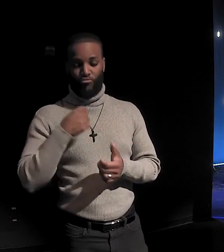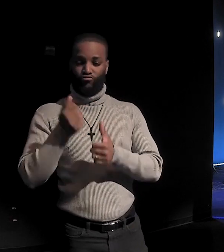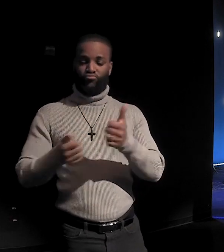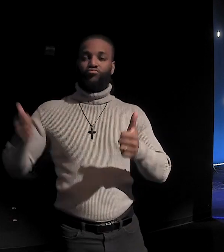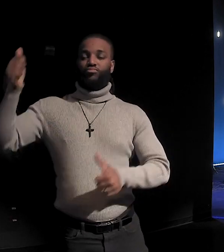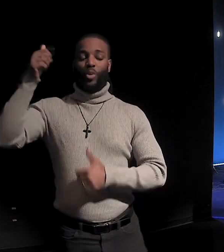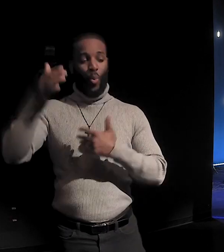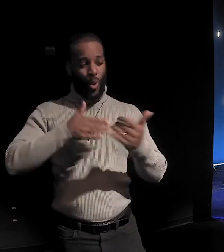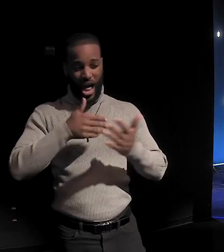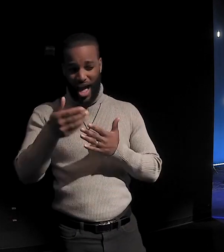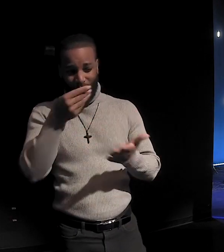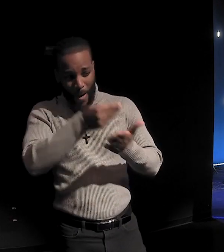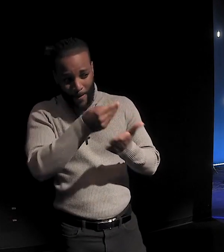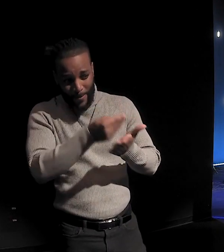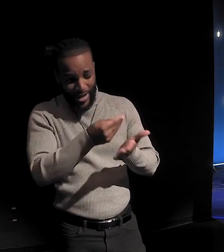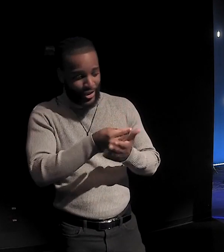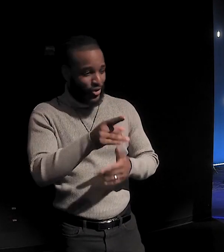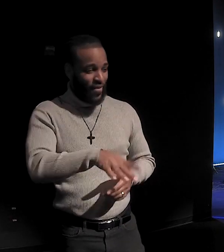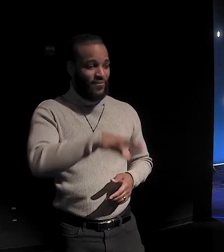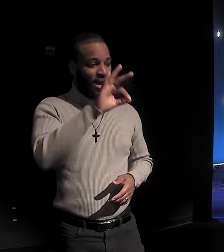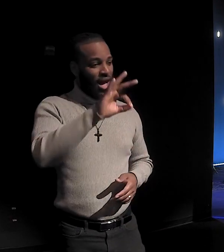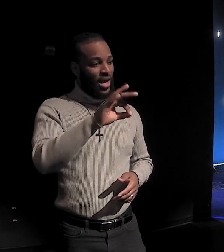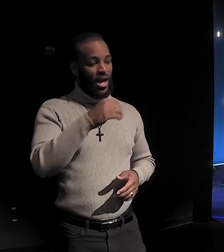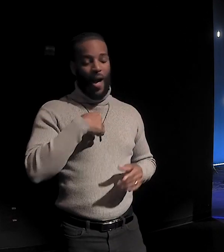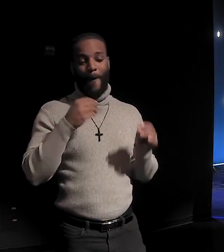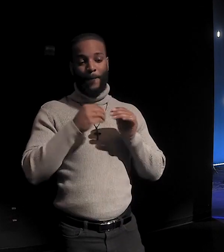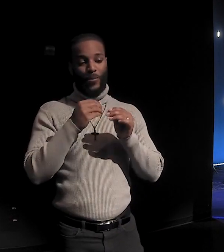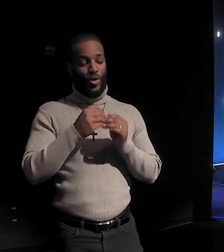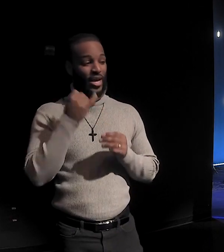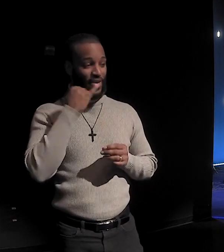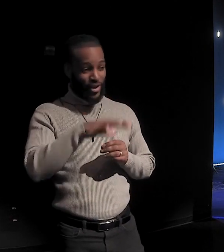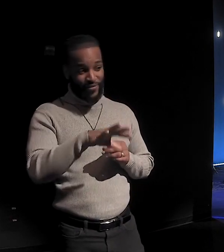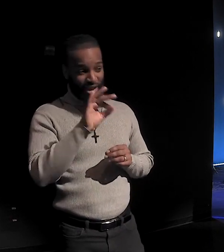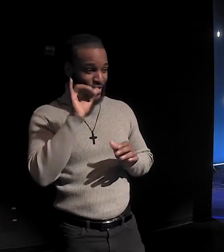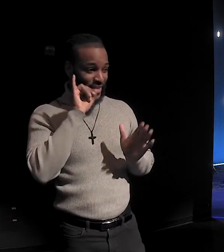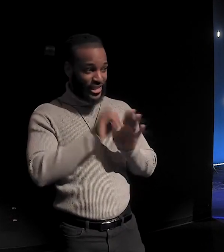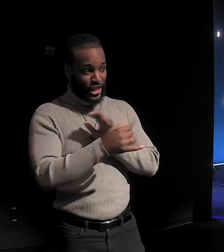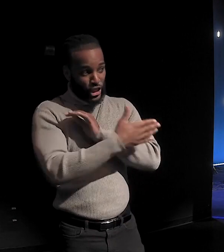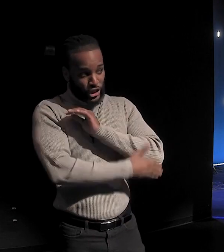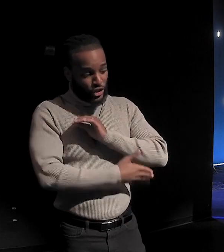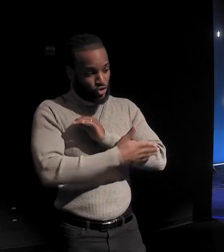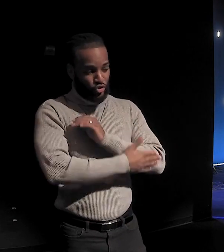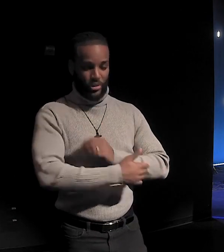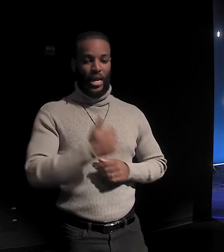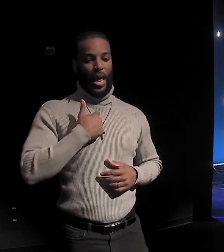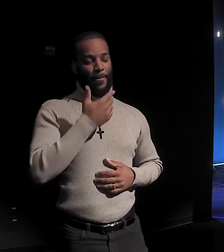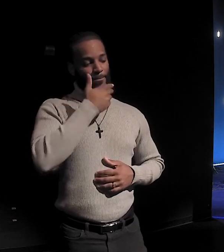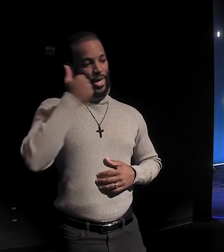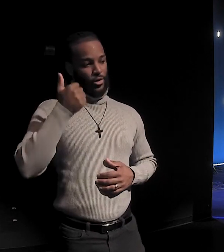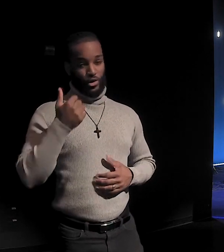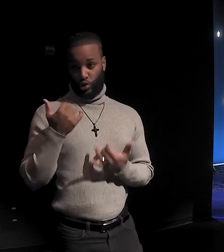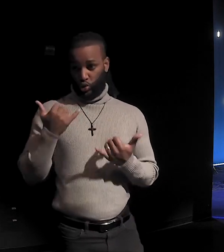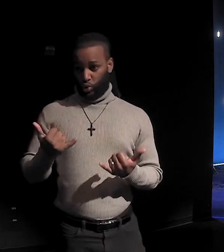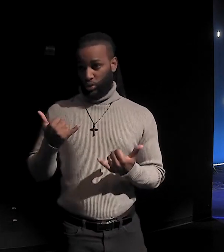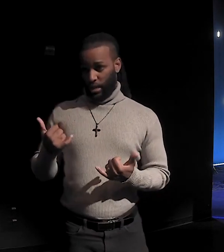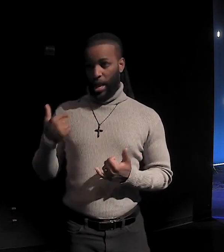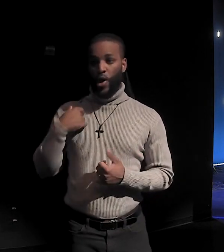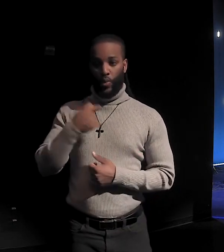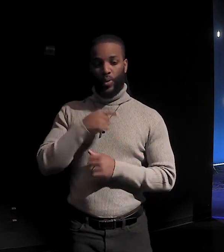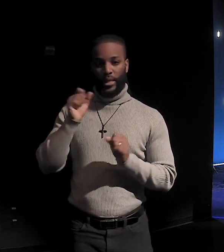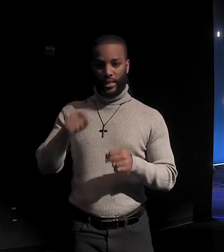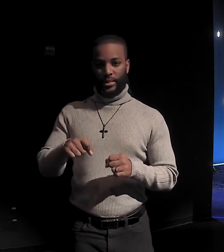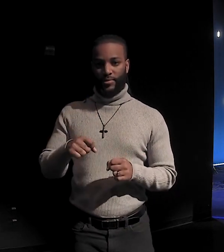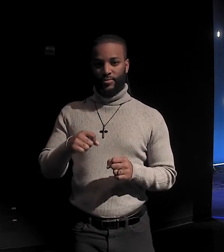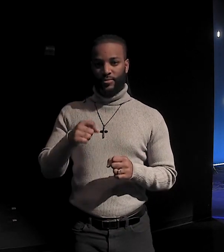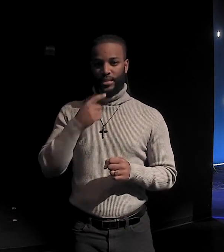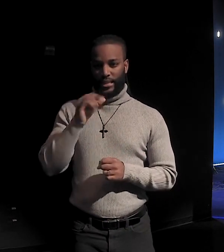Whatever money you find identity in, or whatever country you find identity in, I'm the true source. And today, we could put that in, he